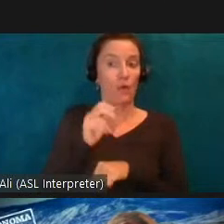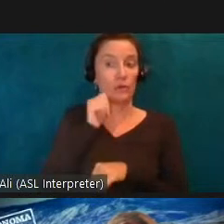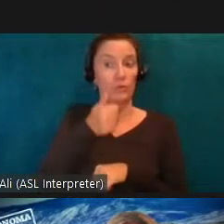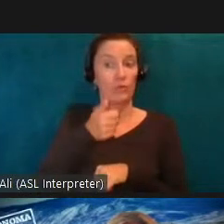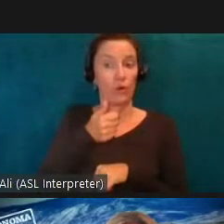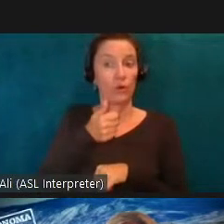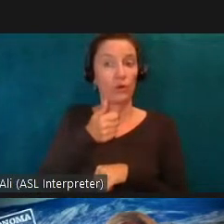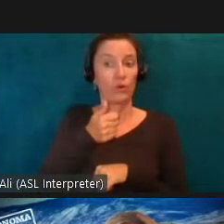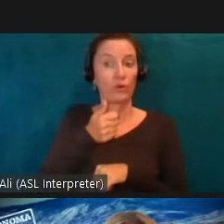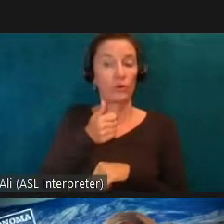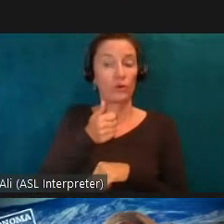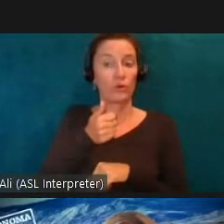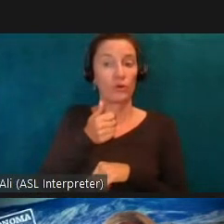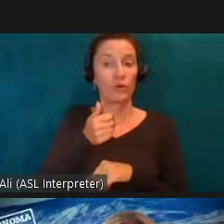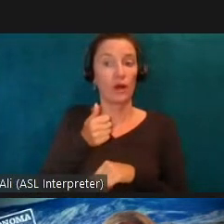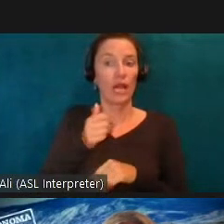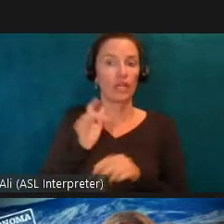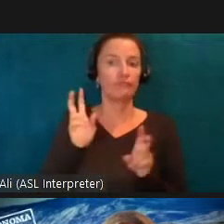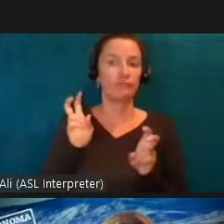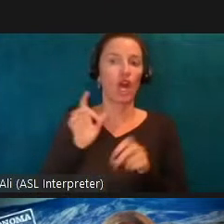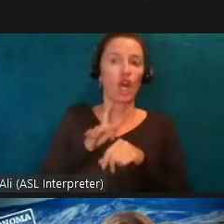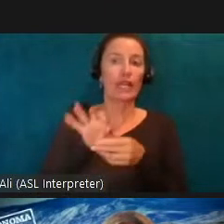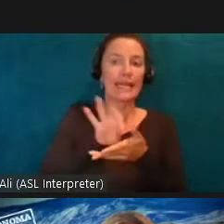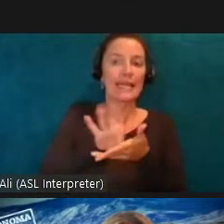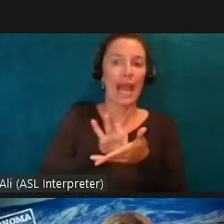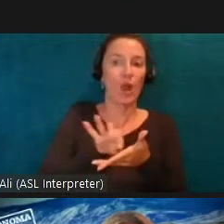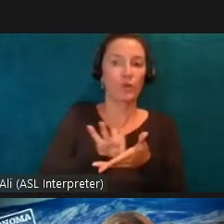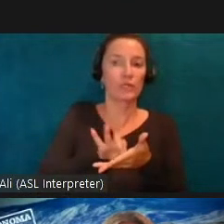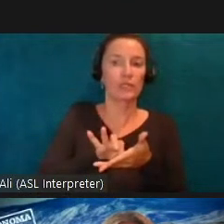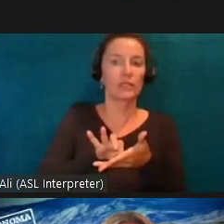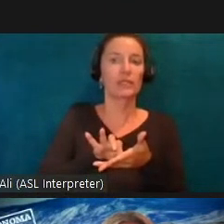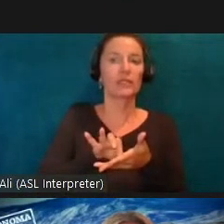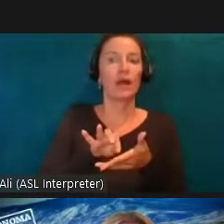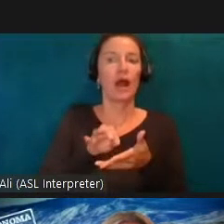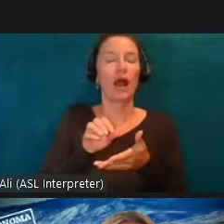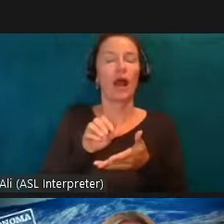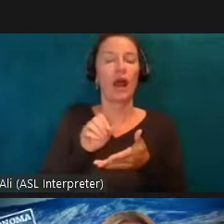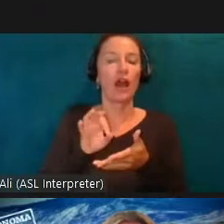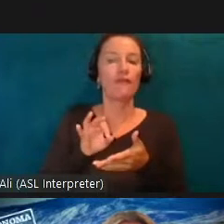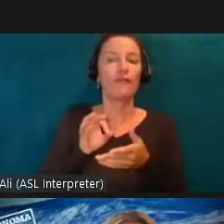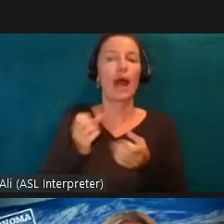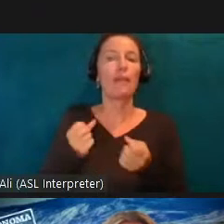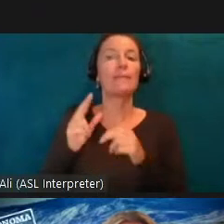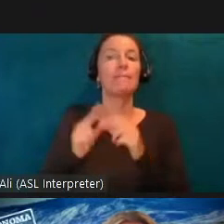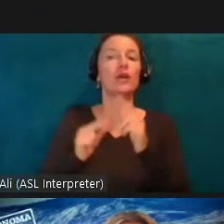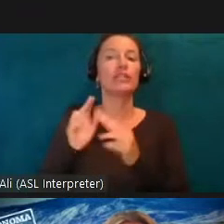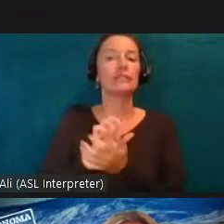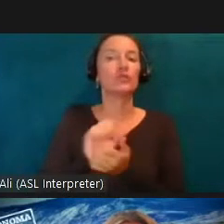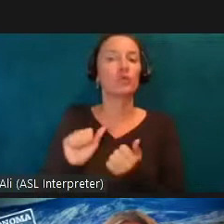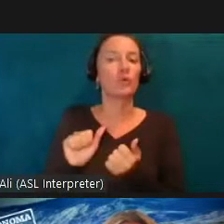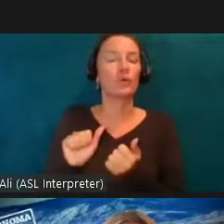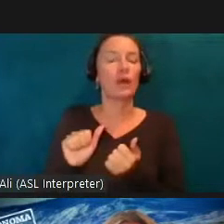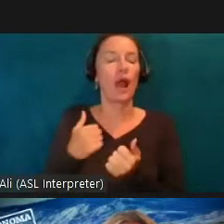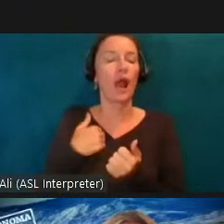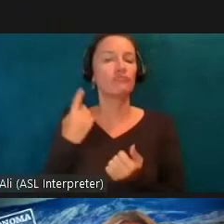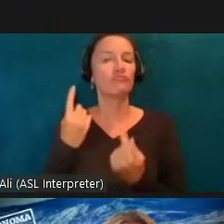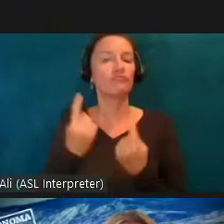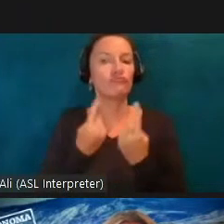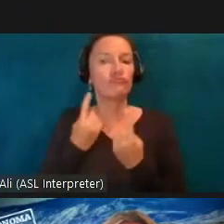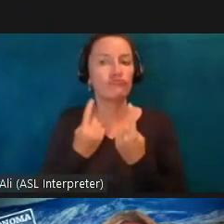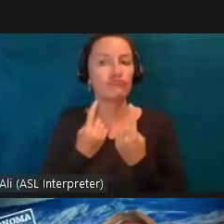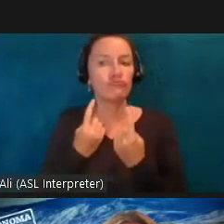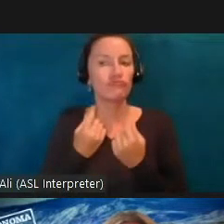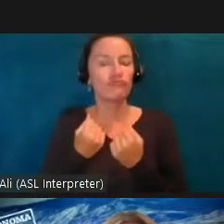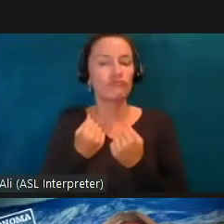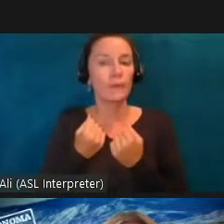some early count on county by county structure losses. I'm wondering if anybody has any